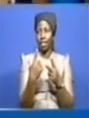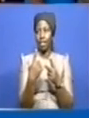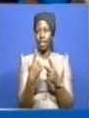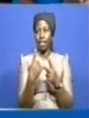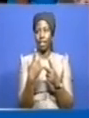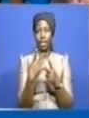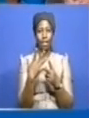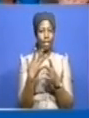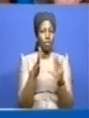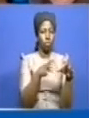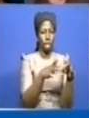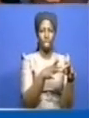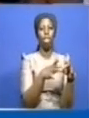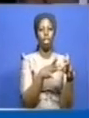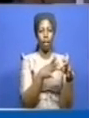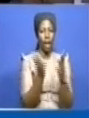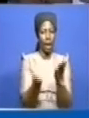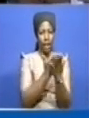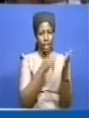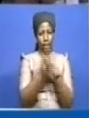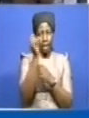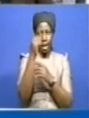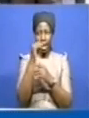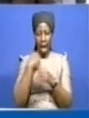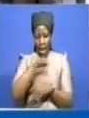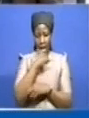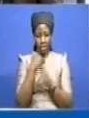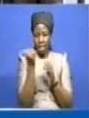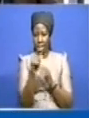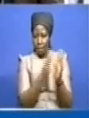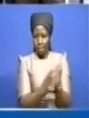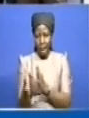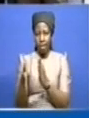of purchasing extra vaccines in order to cater for the population?